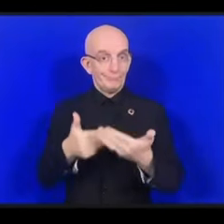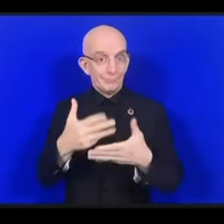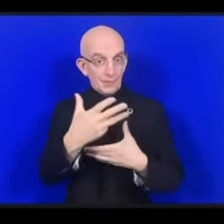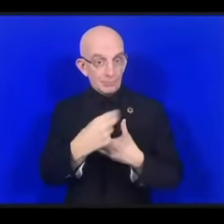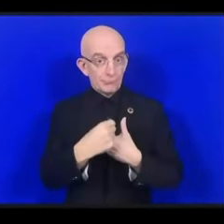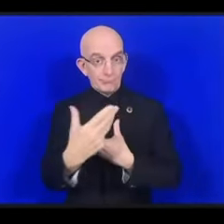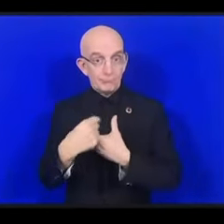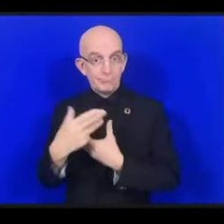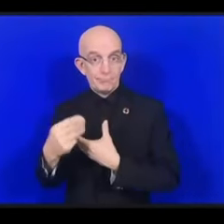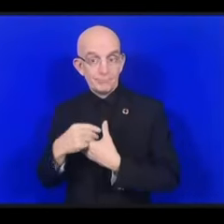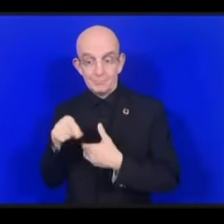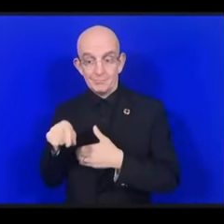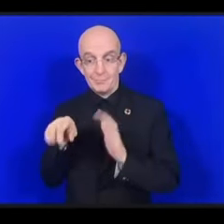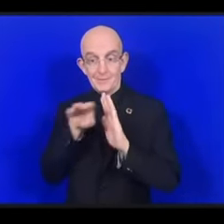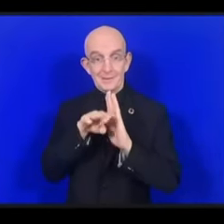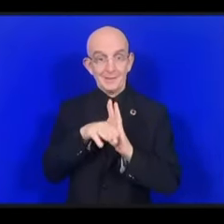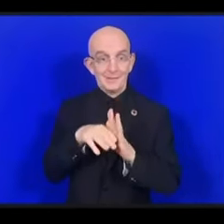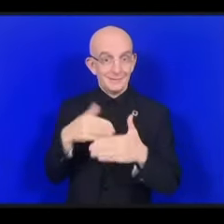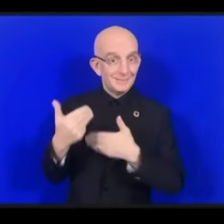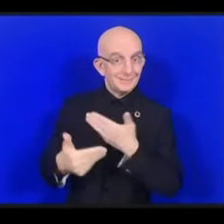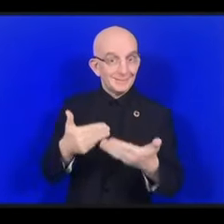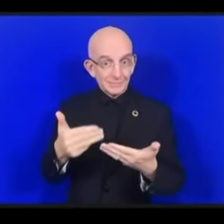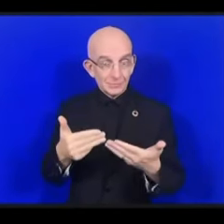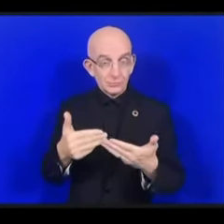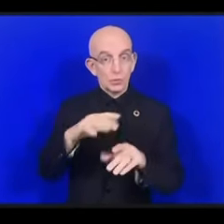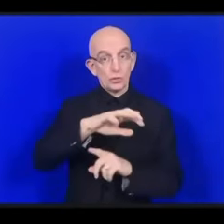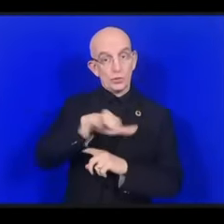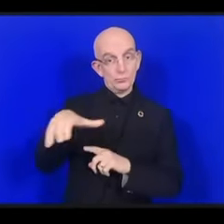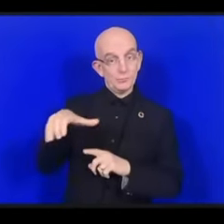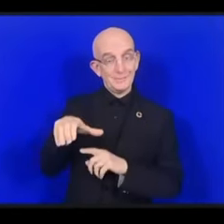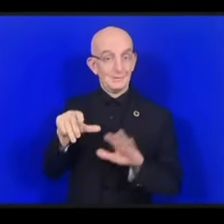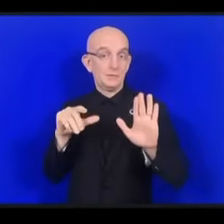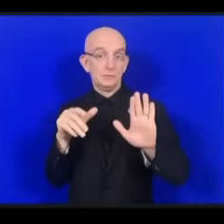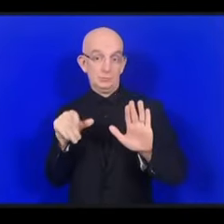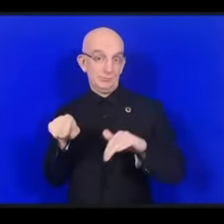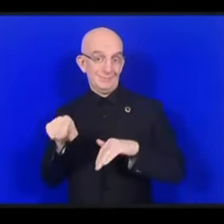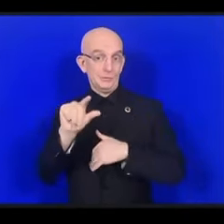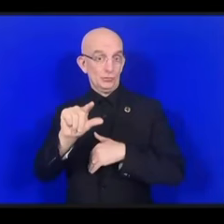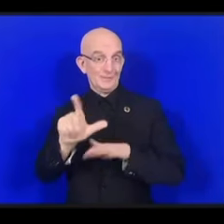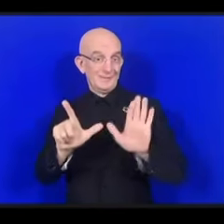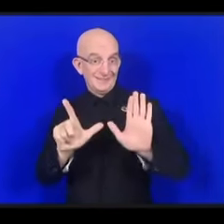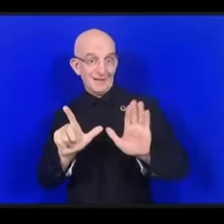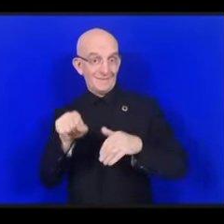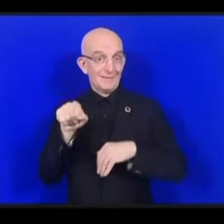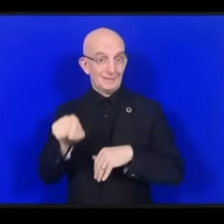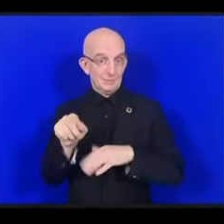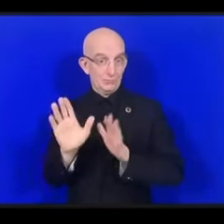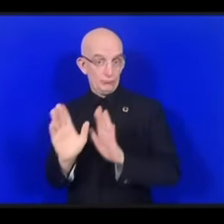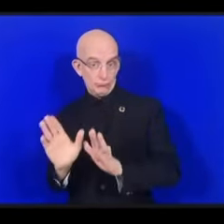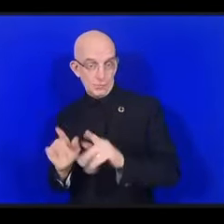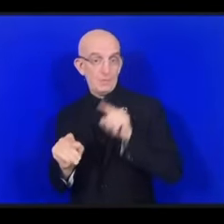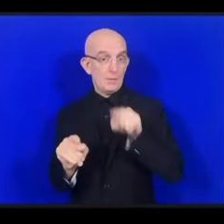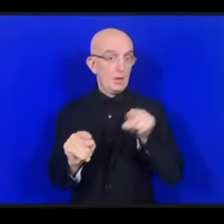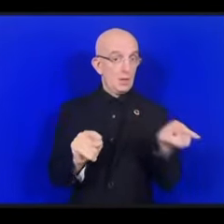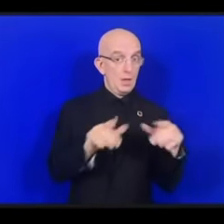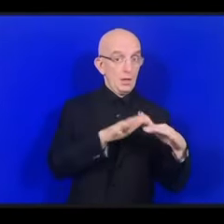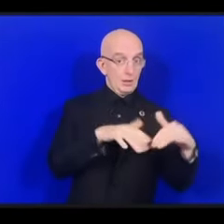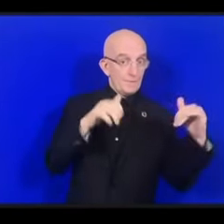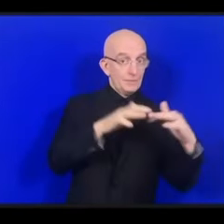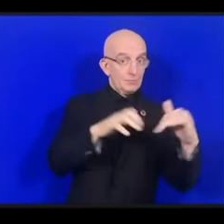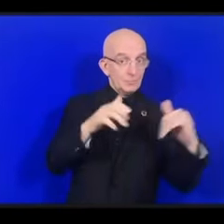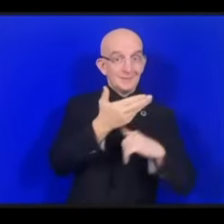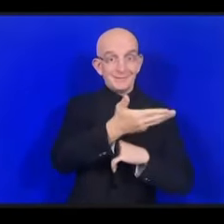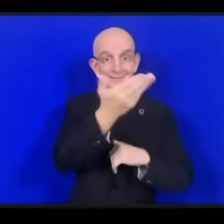engaged in these important discussions. A new digital divide and what at times are being referred